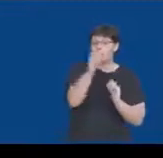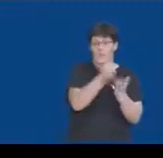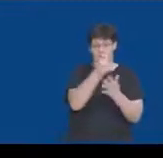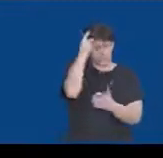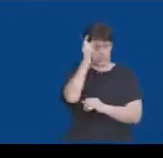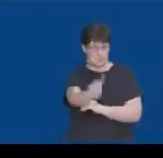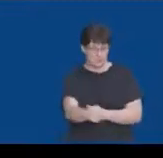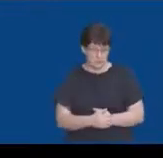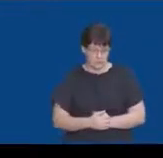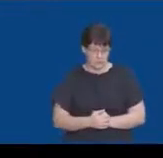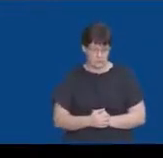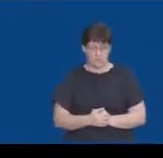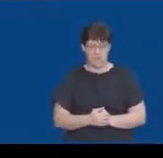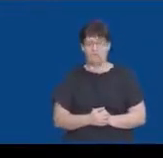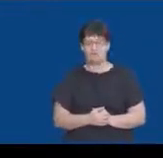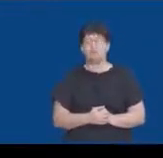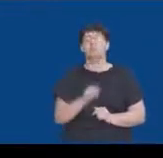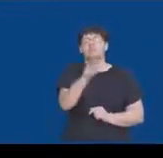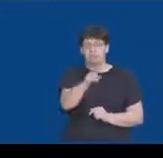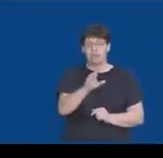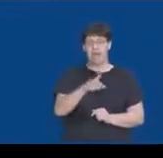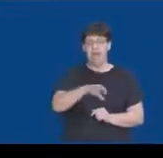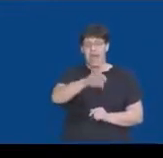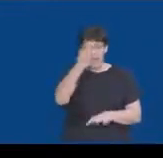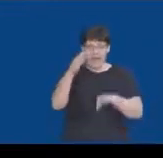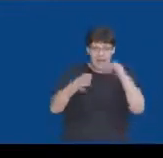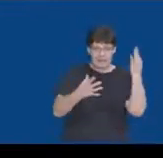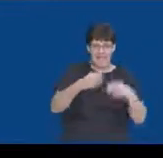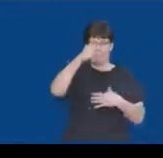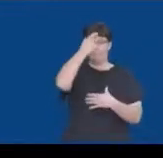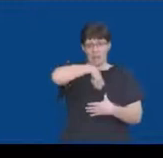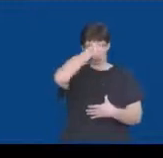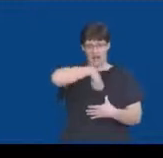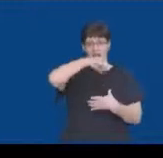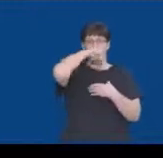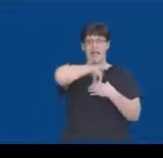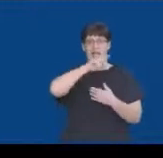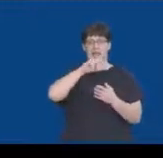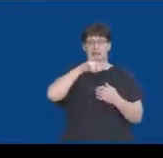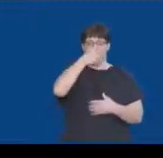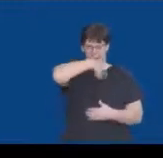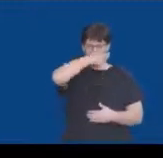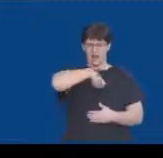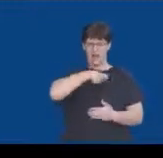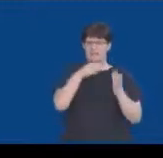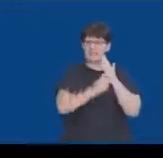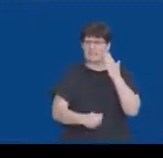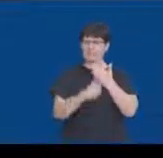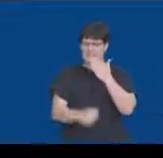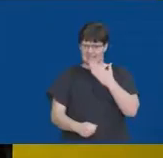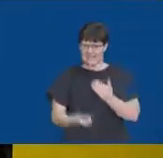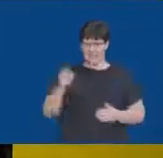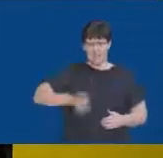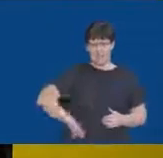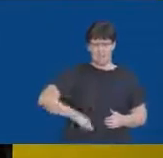know? Make sure that you can analyze personal income tax tables. Okay? The personal income tax